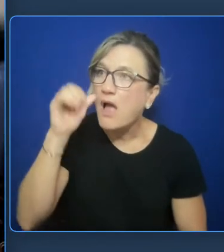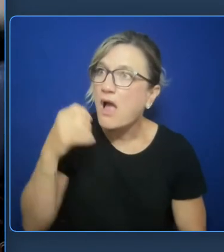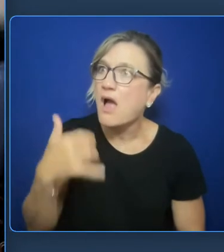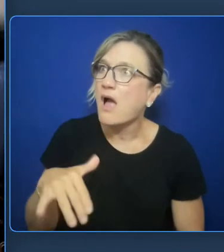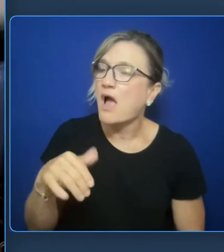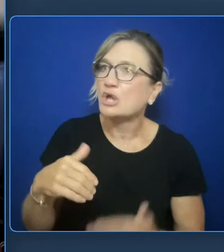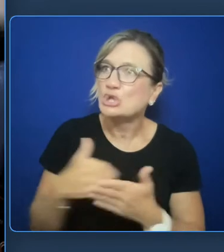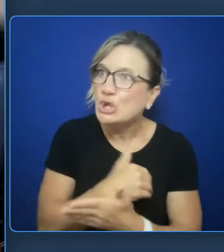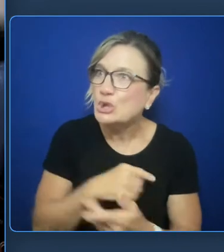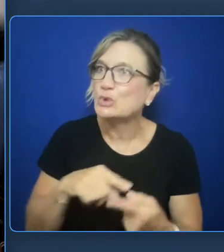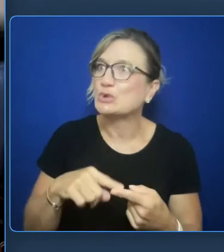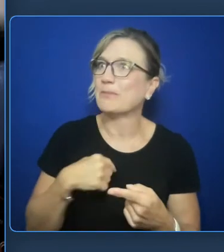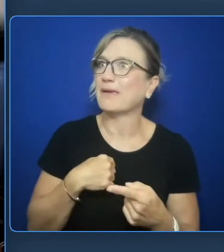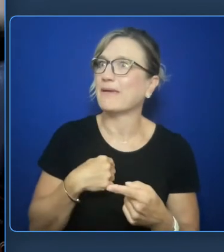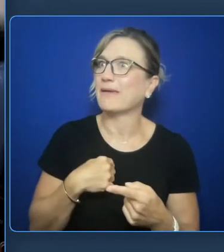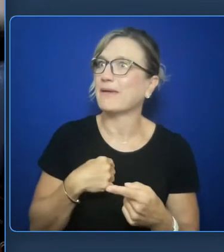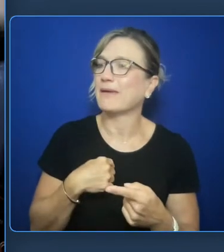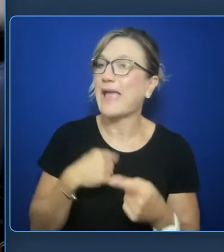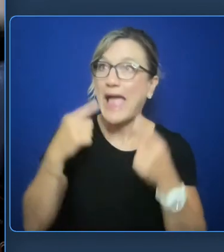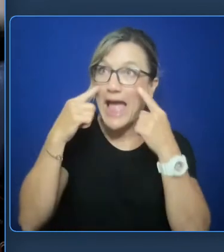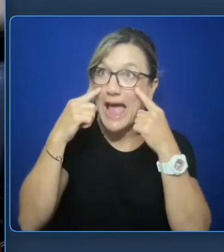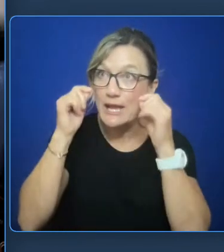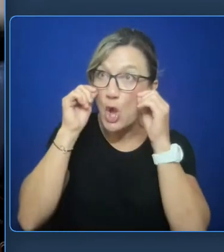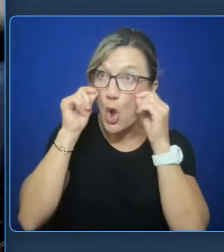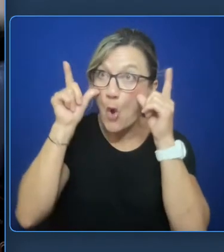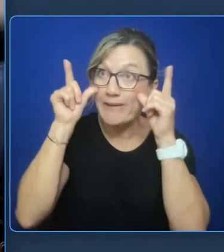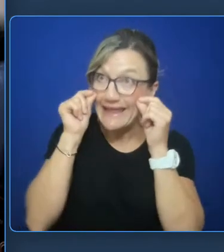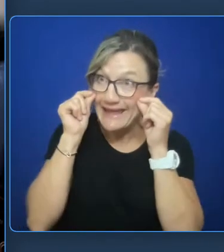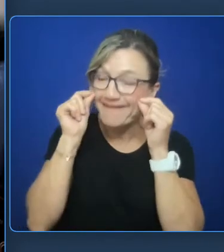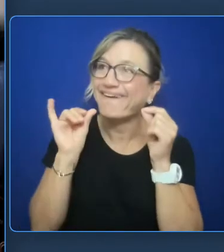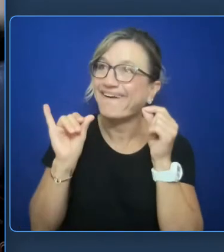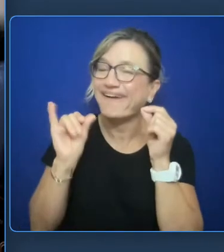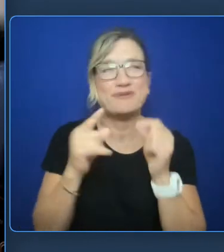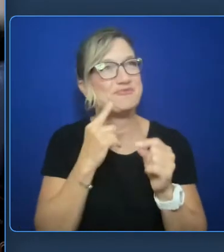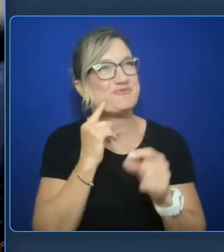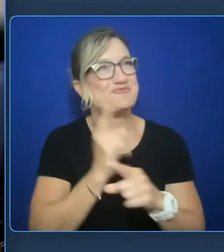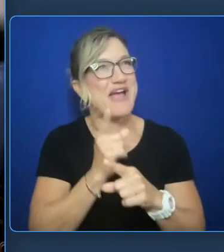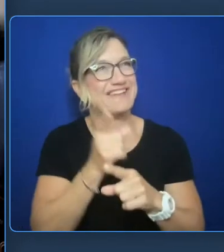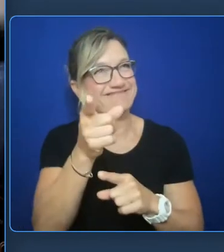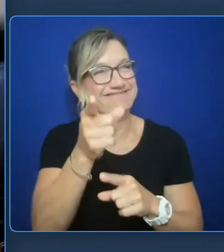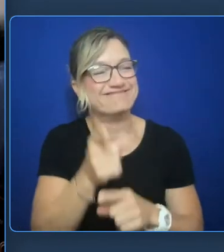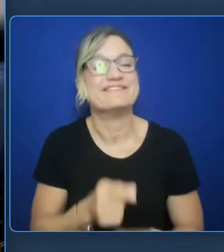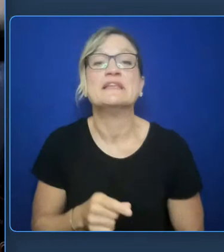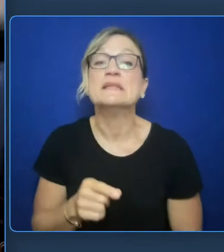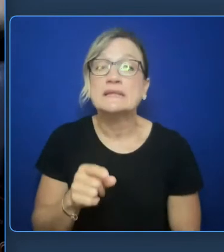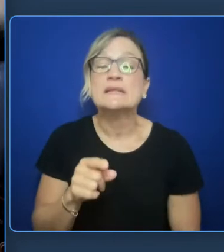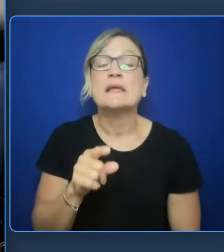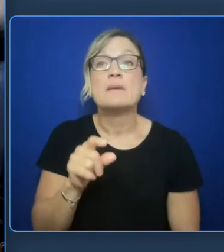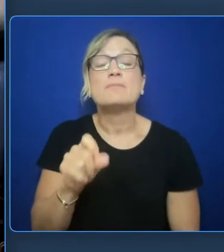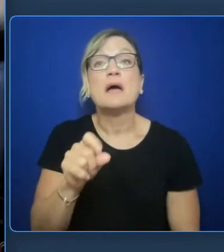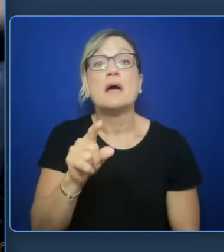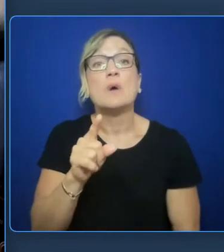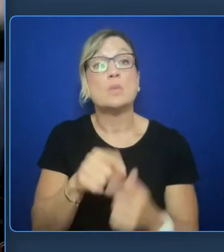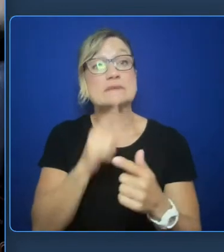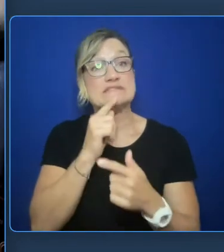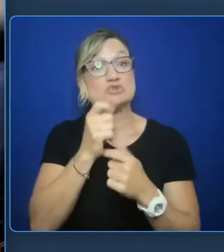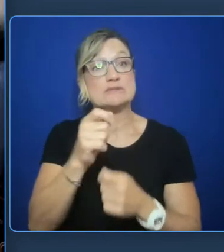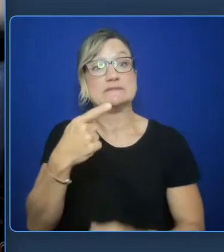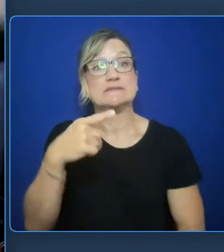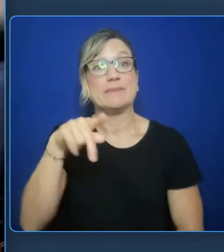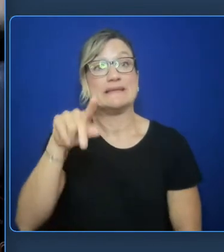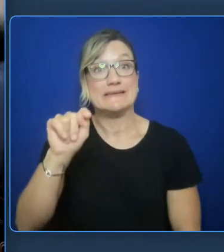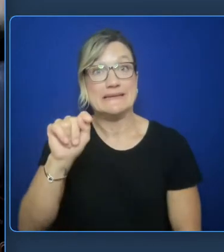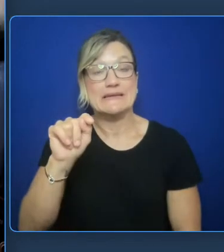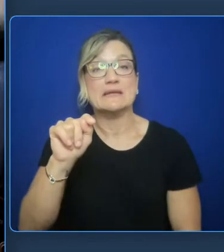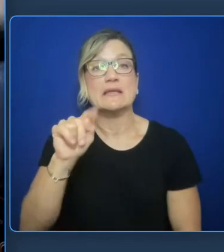for me. So to speak. I get that, Joel. Eye-opening. Thank you. So, what's interesting is GPT-4